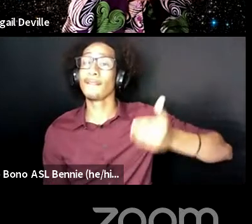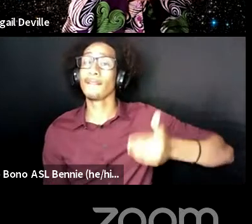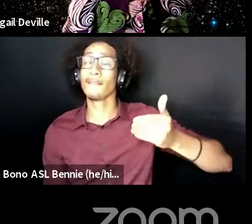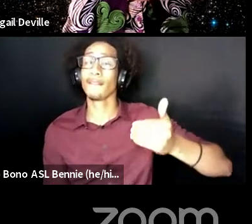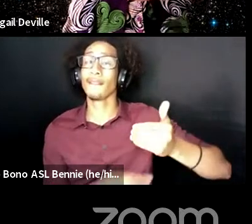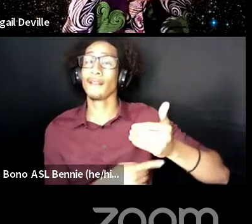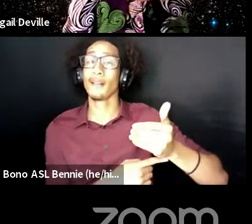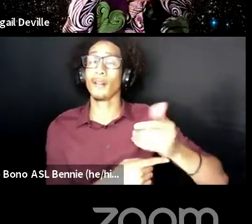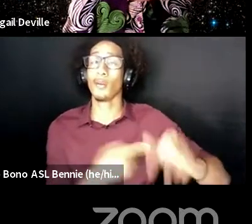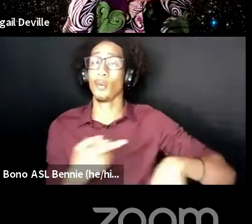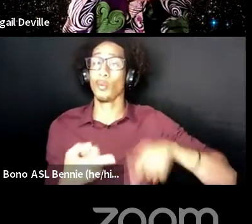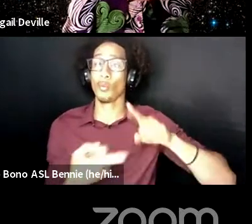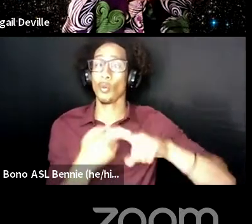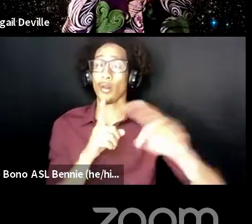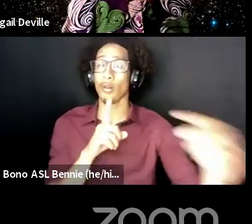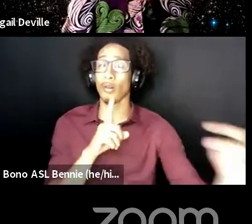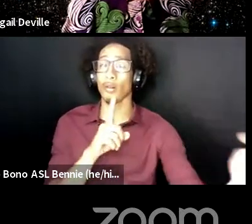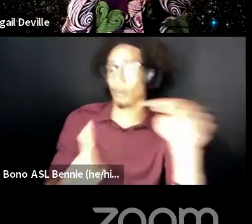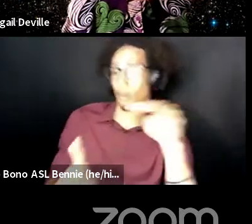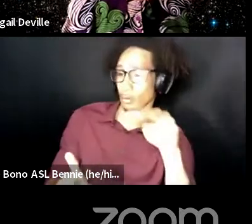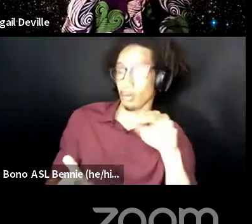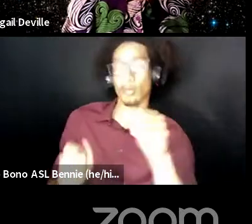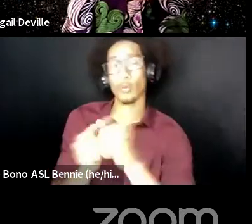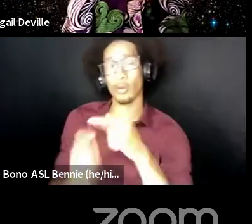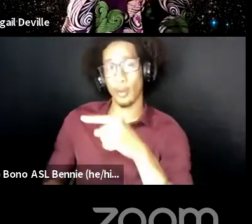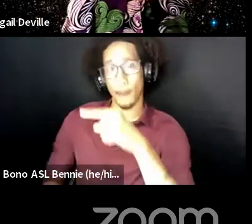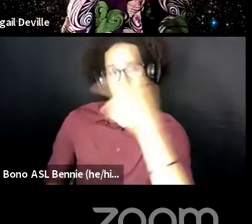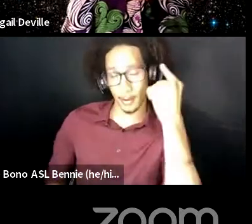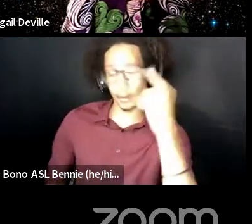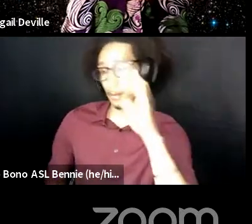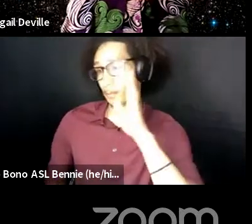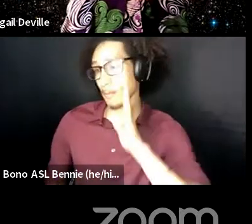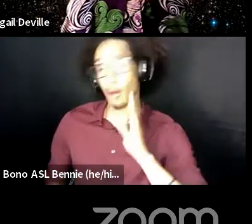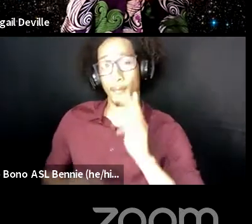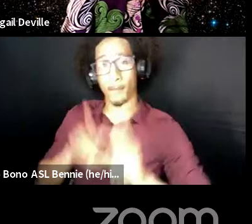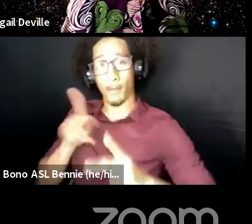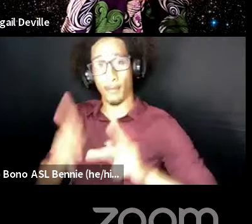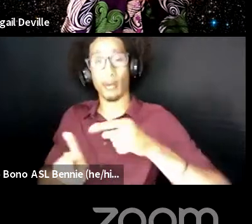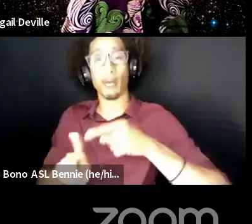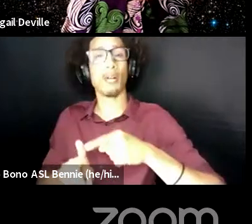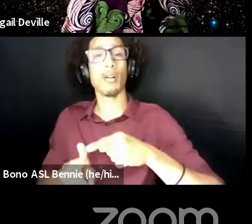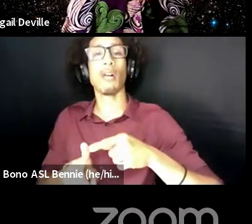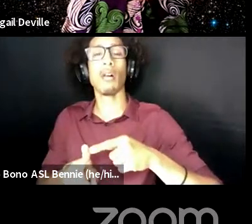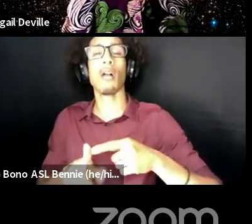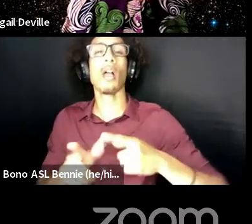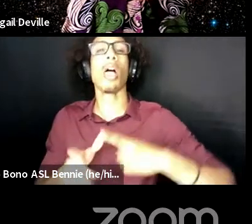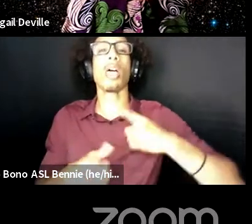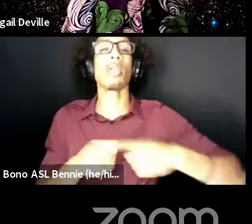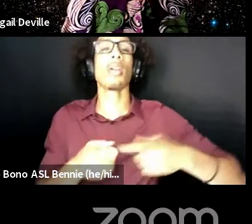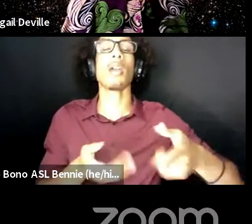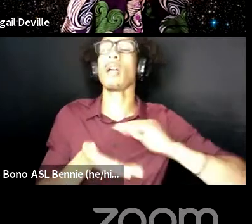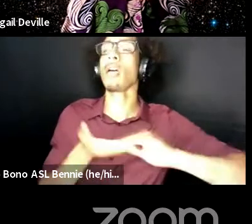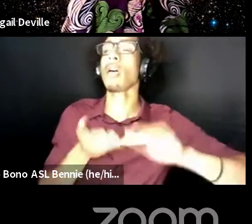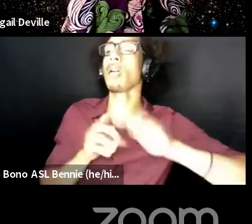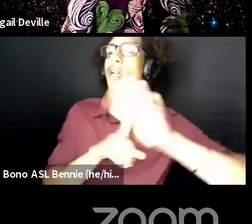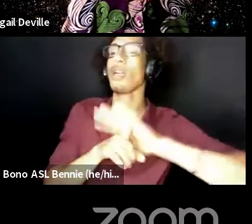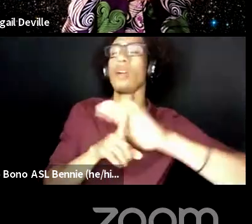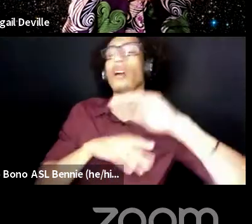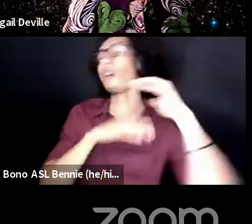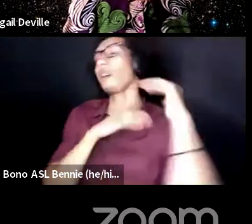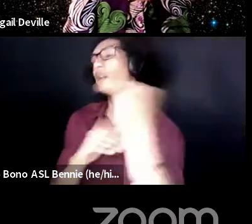brown bodies, right? We're presented with sort of roadblocks and sort of just, you